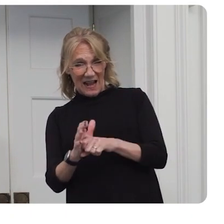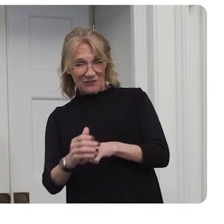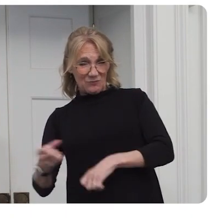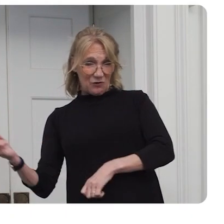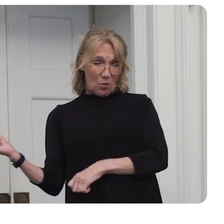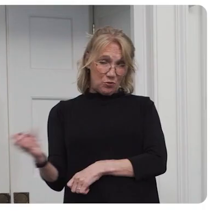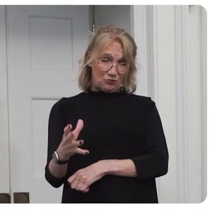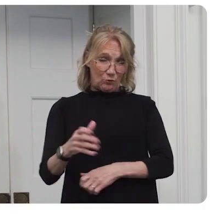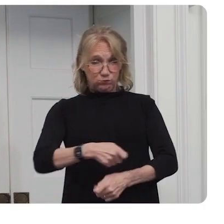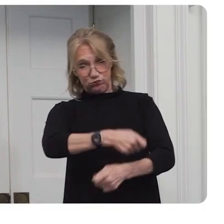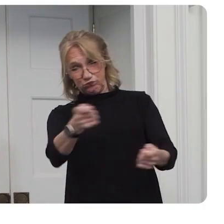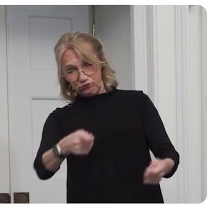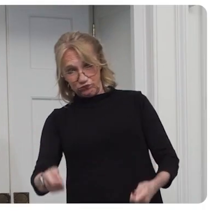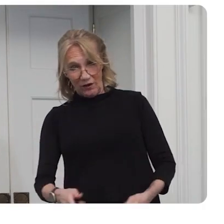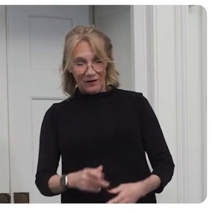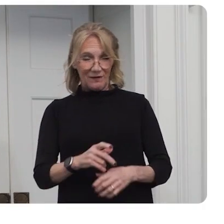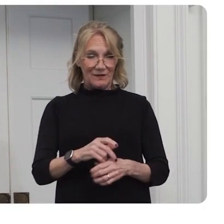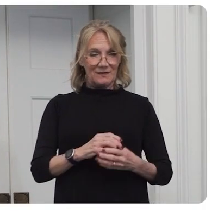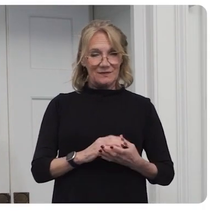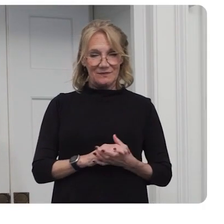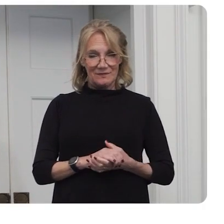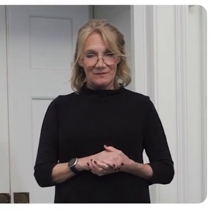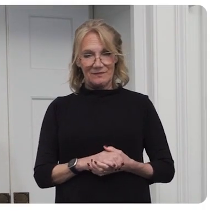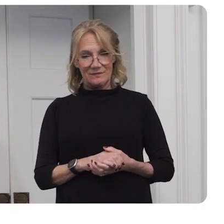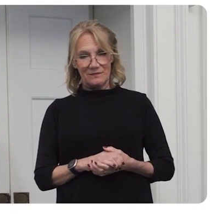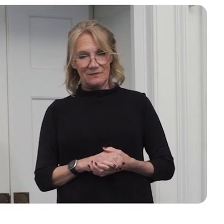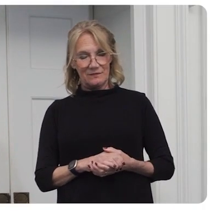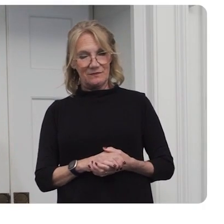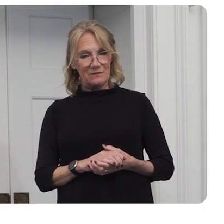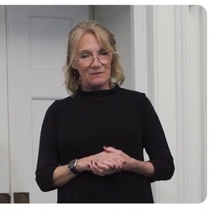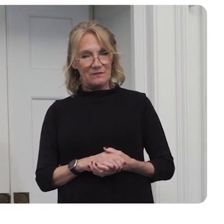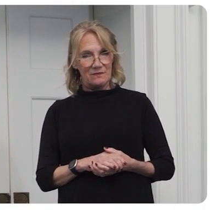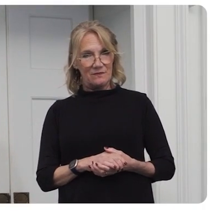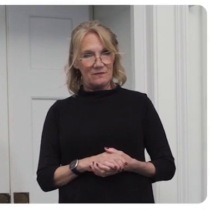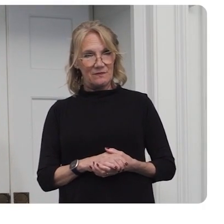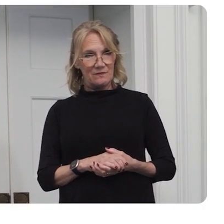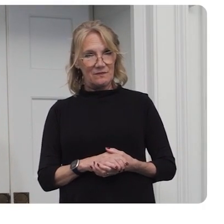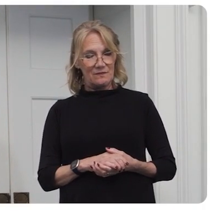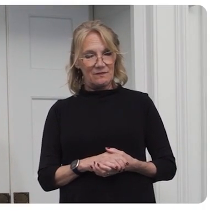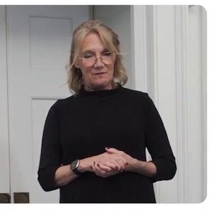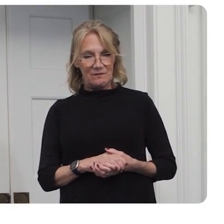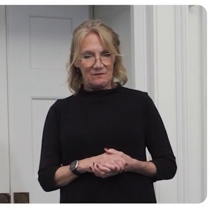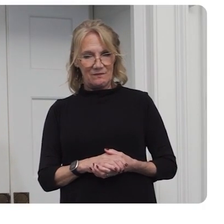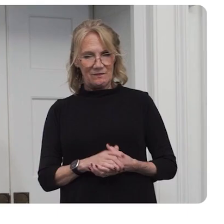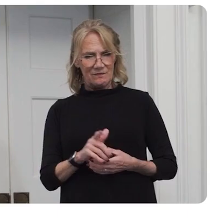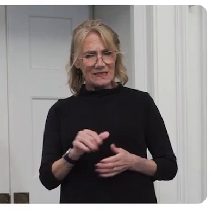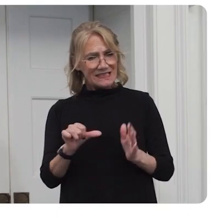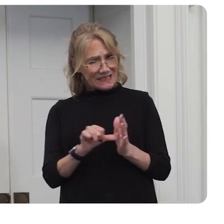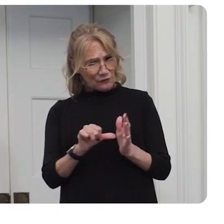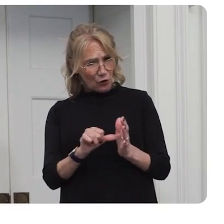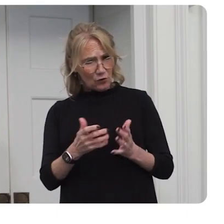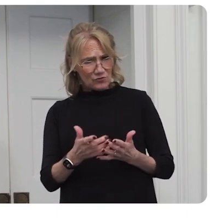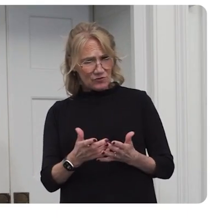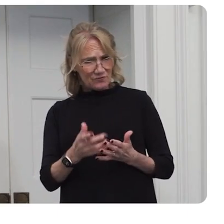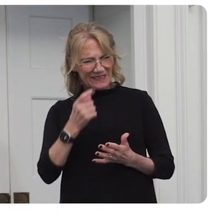that's what made it more personal. Well done. Yeah. Do you find it hard to imagine